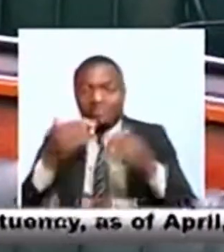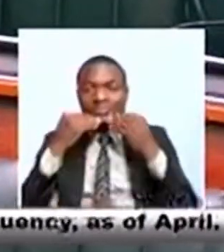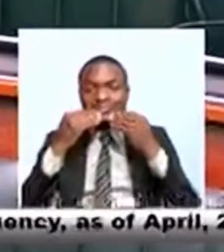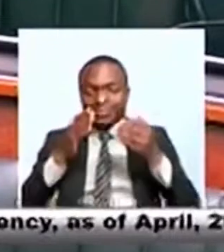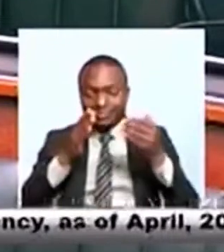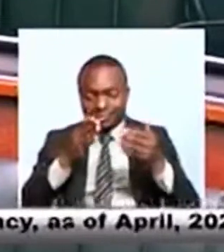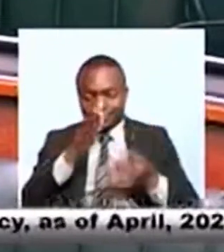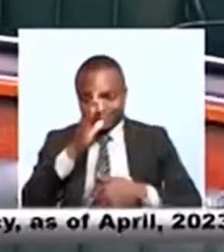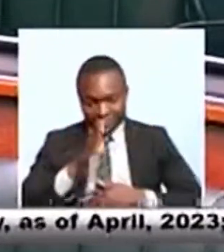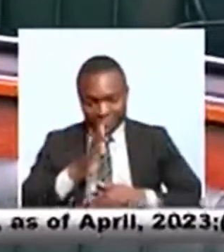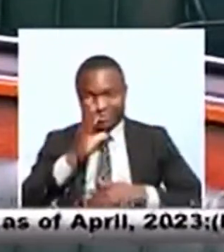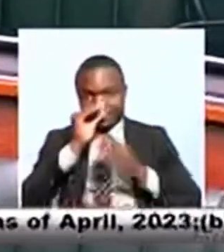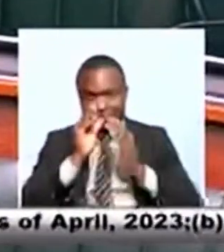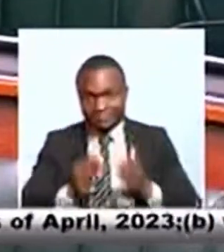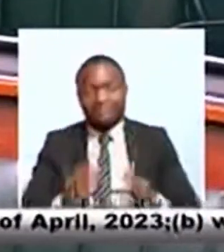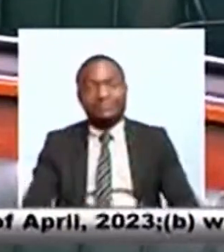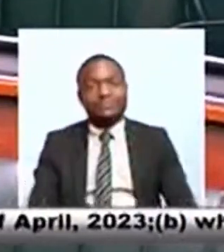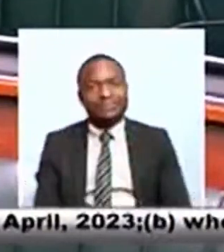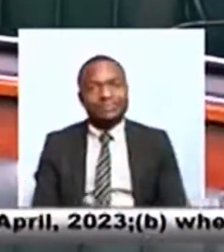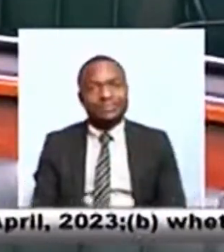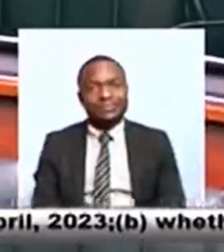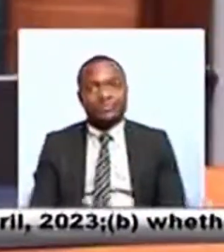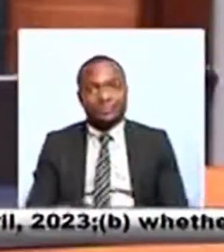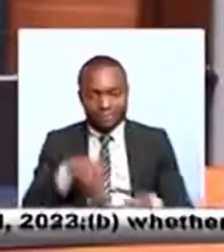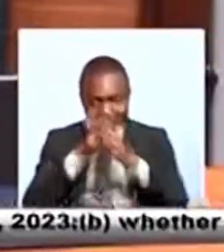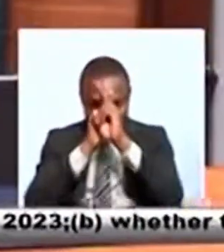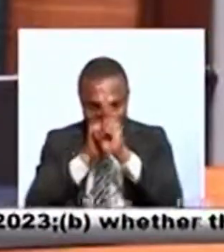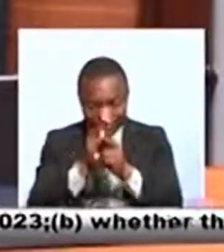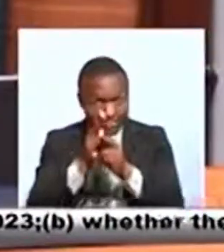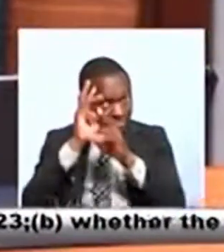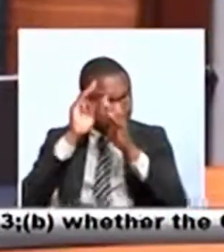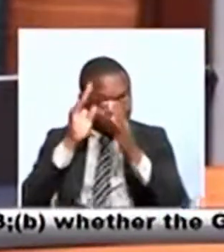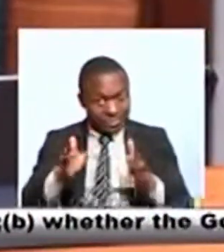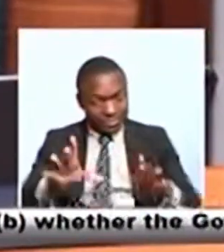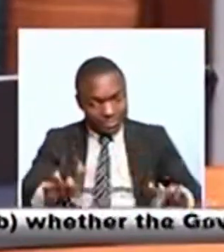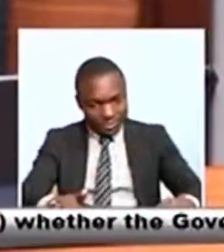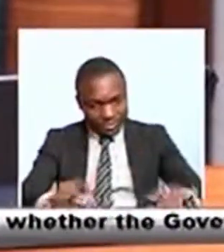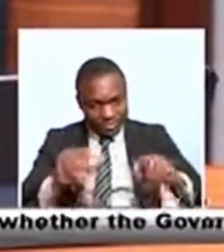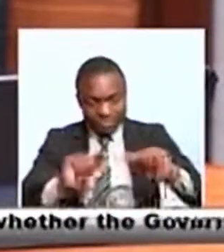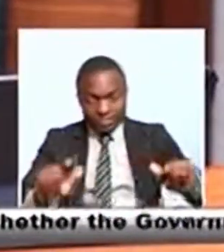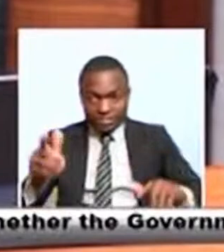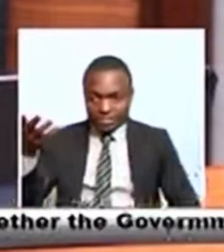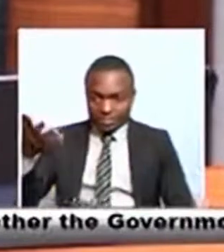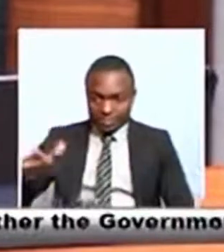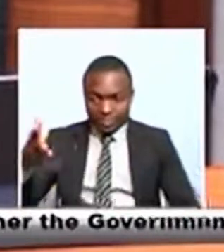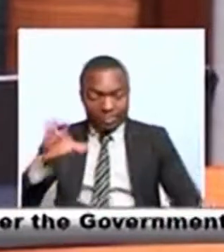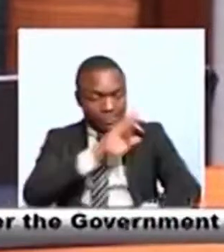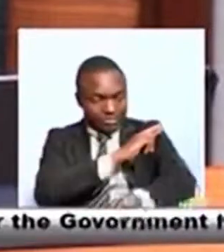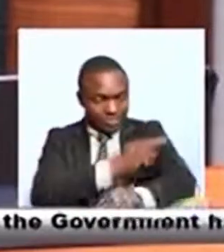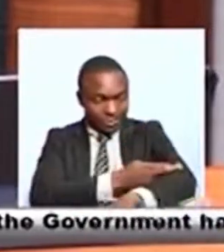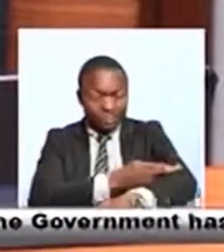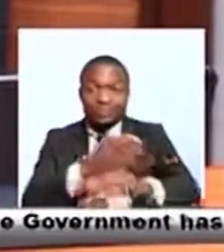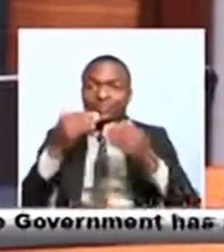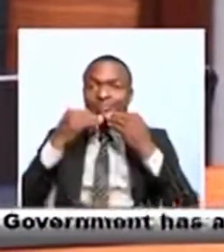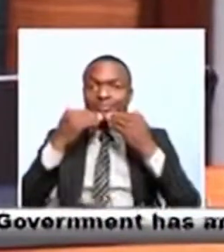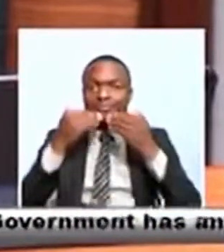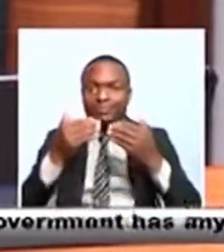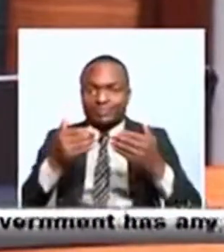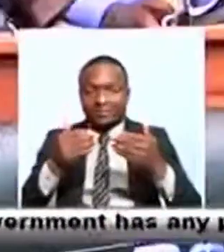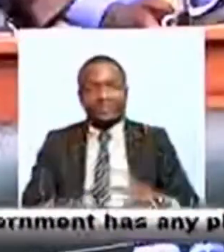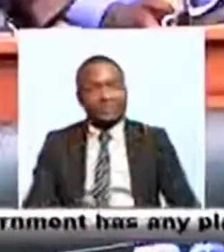you. Thank you. The Honorable Minister of Lands and Natural Resources. Thank you very